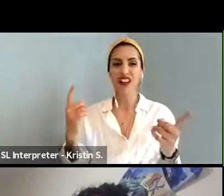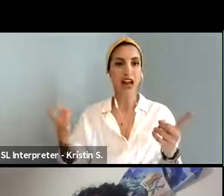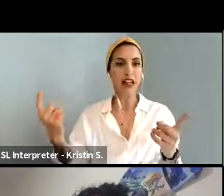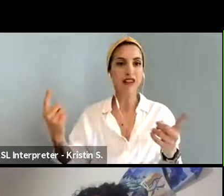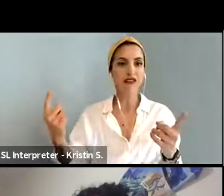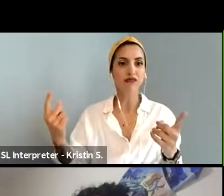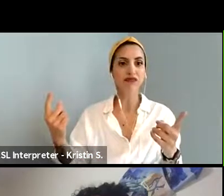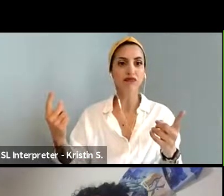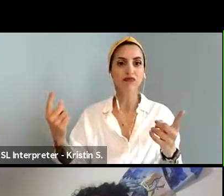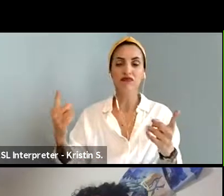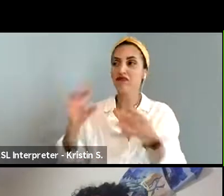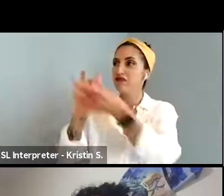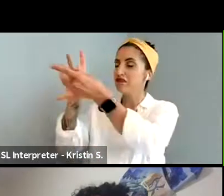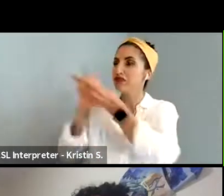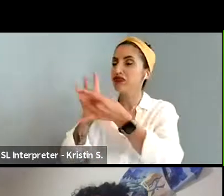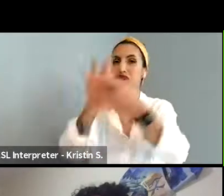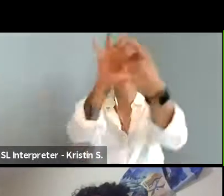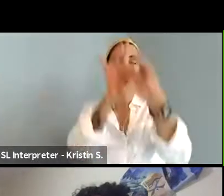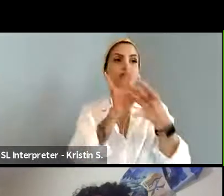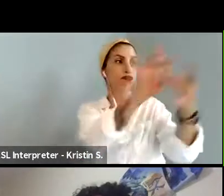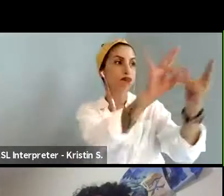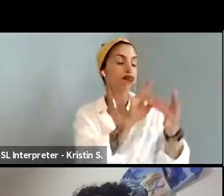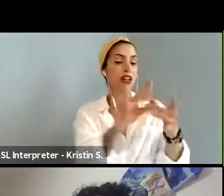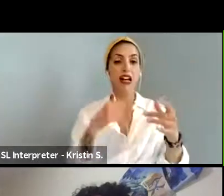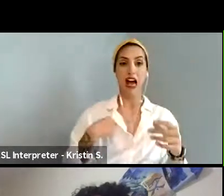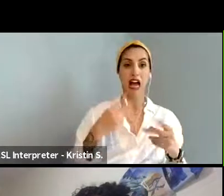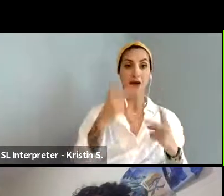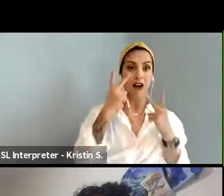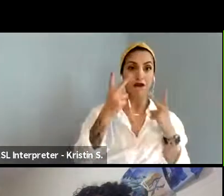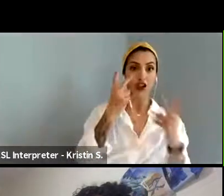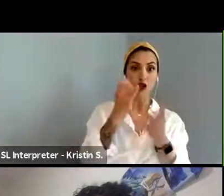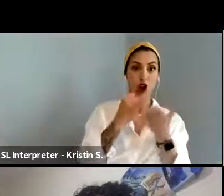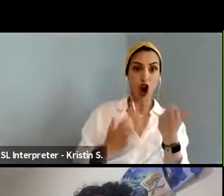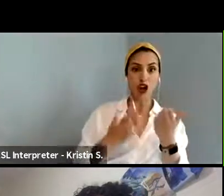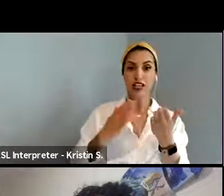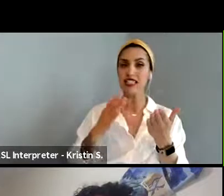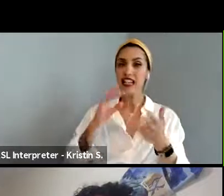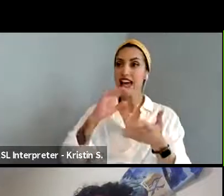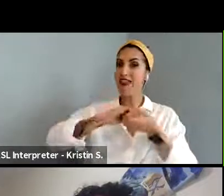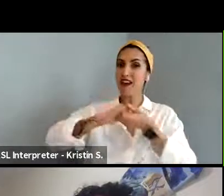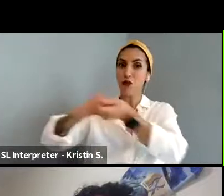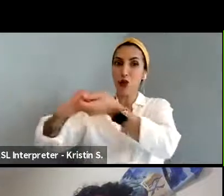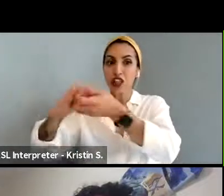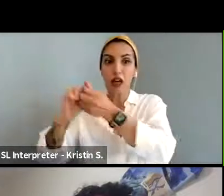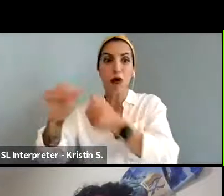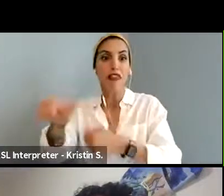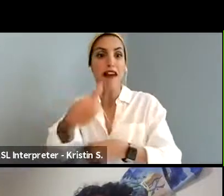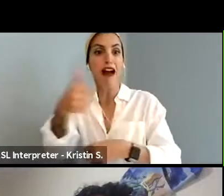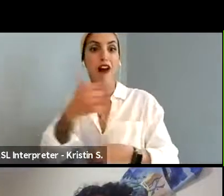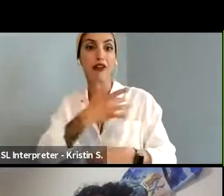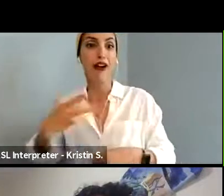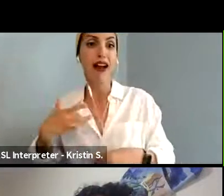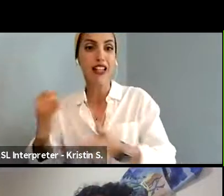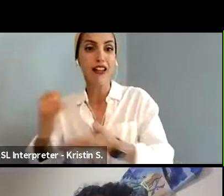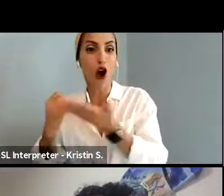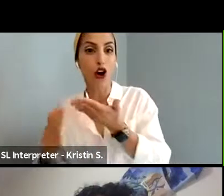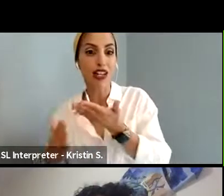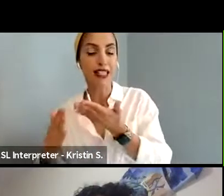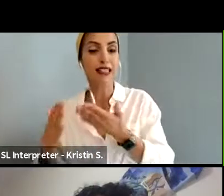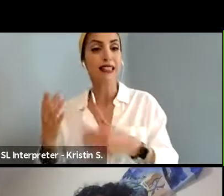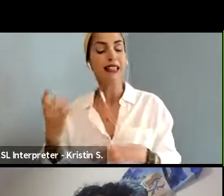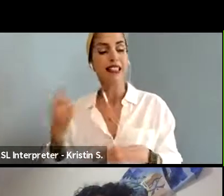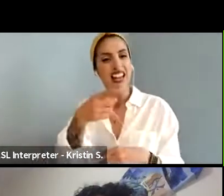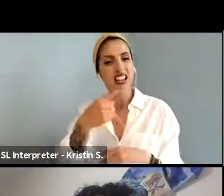working with, I'm a visual artist and a performance artist, working with other types of artists. And like you said,